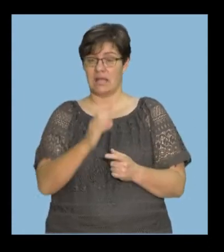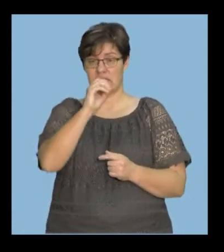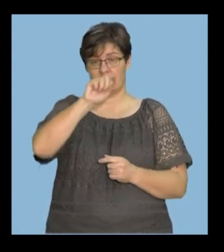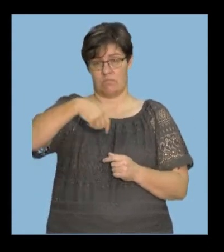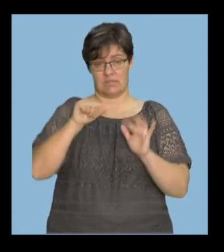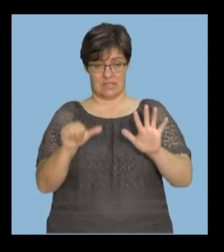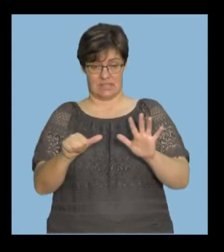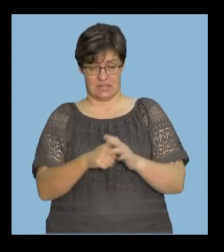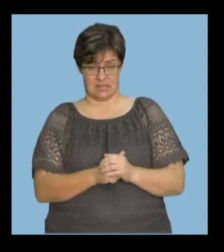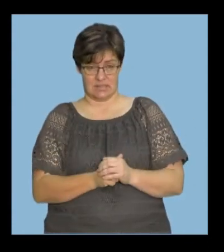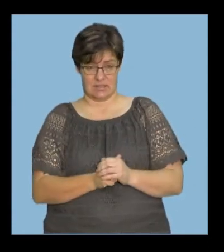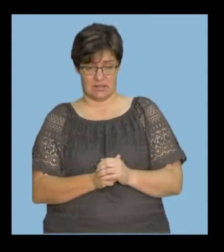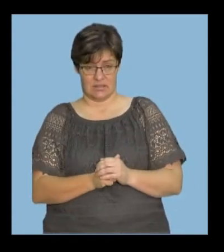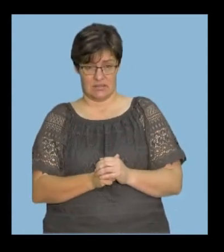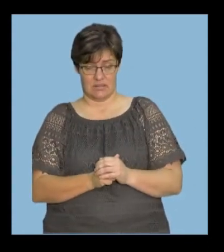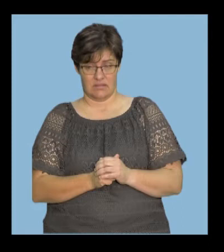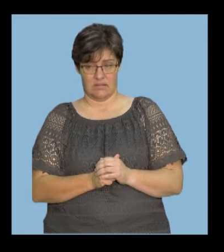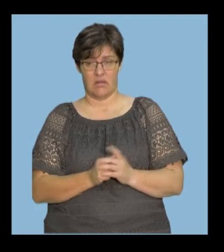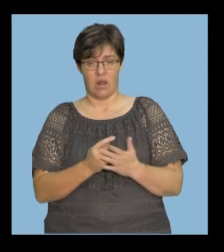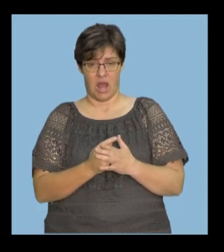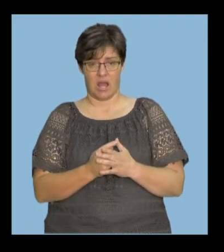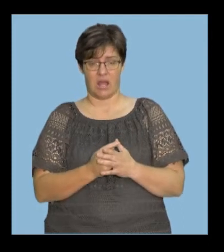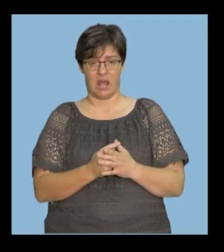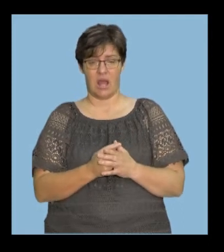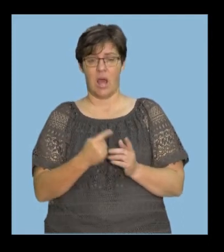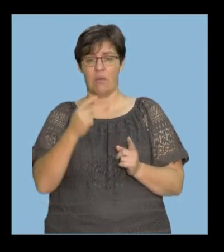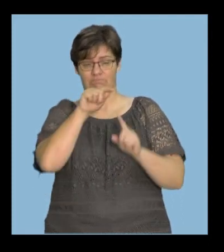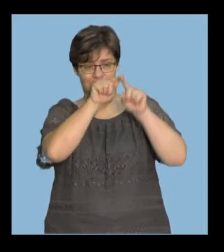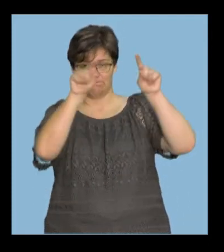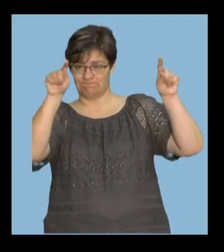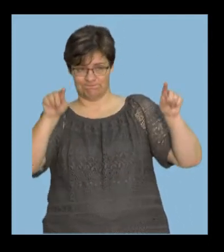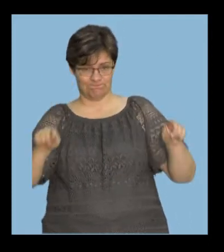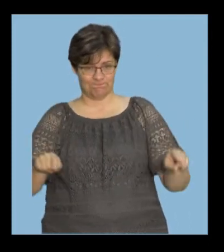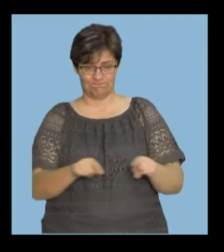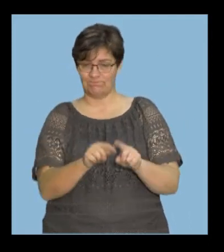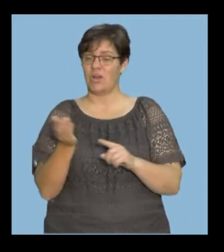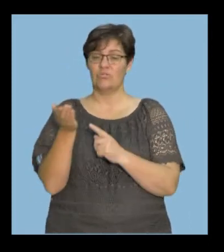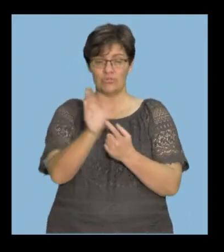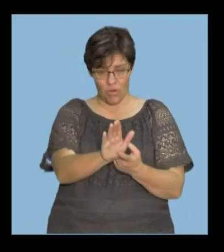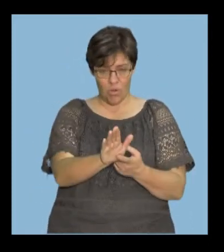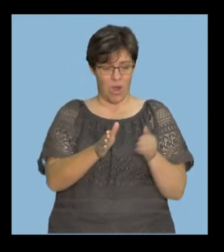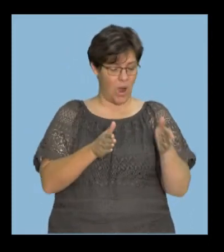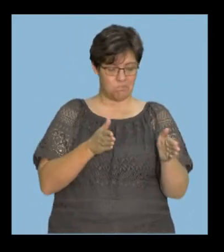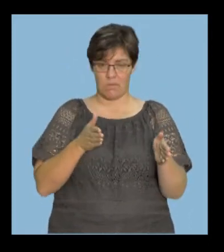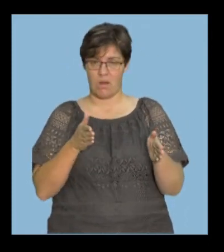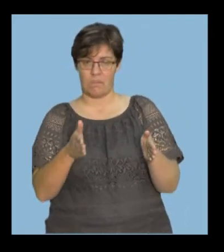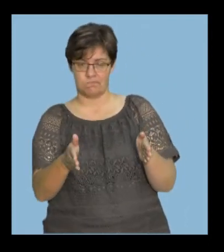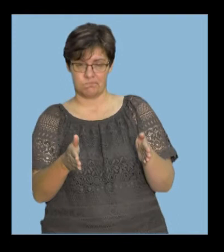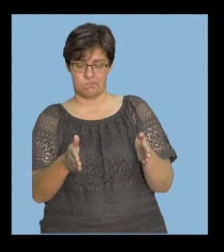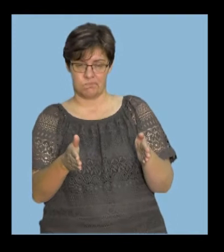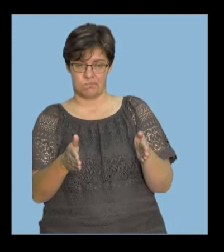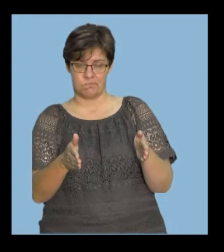was 0,6. And we've drawn the purple box around them just to show that the elements are